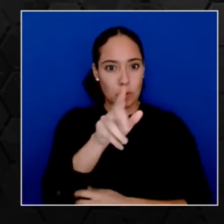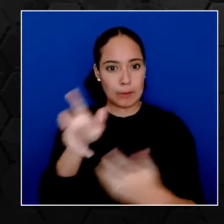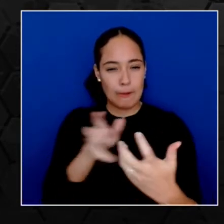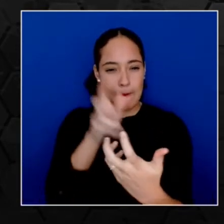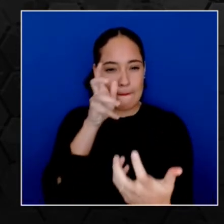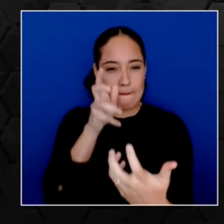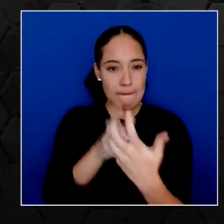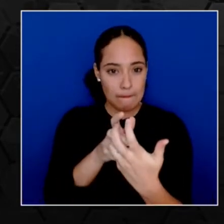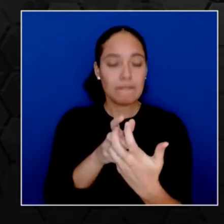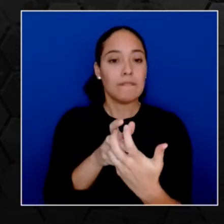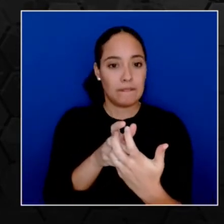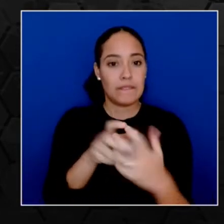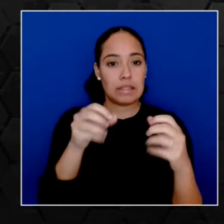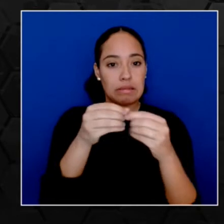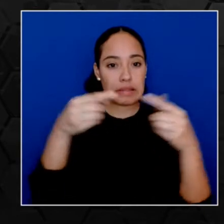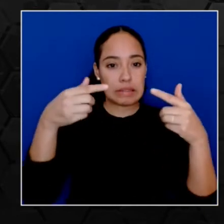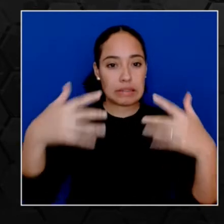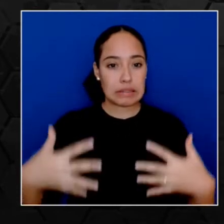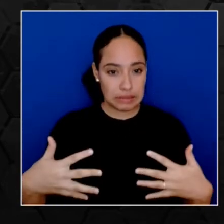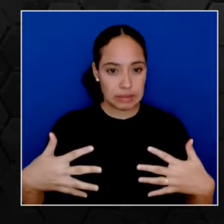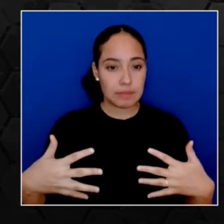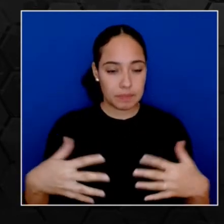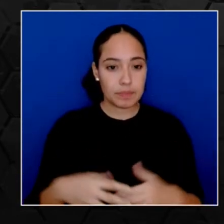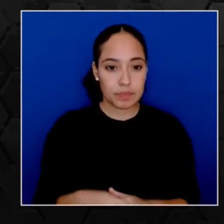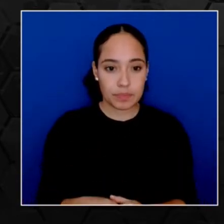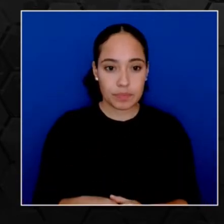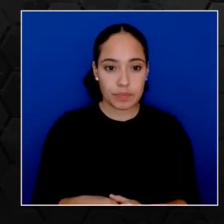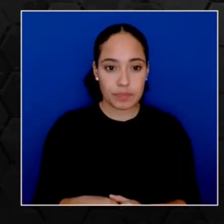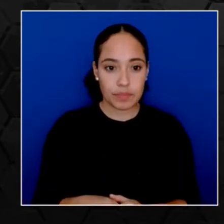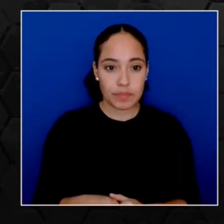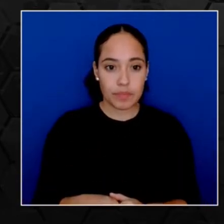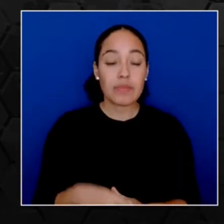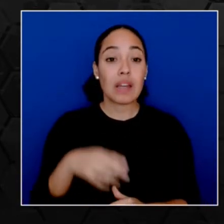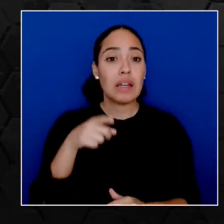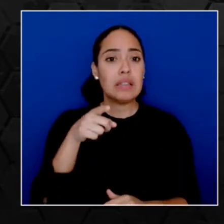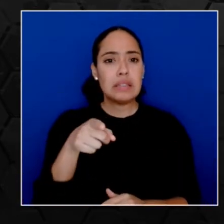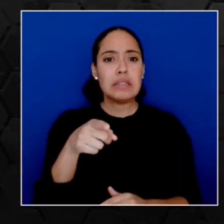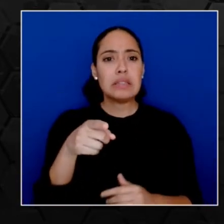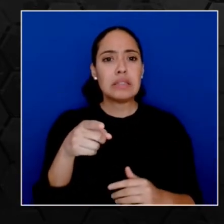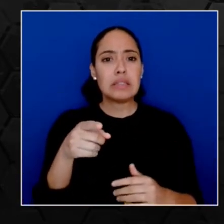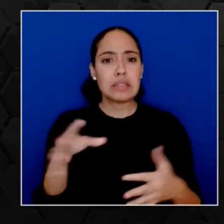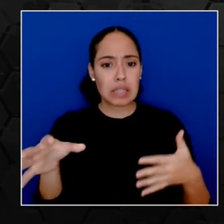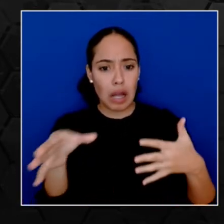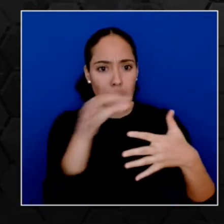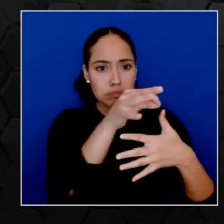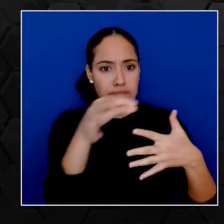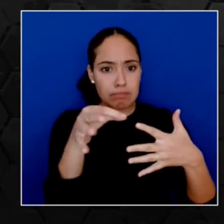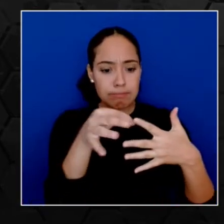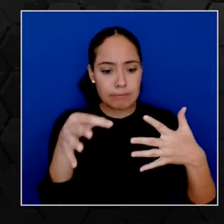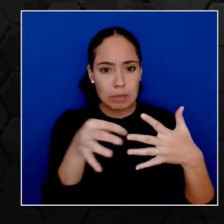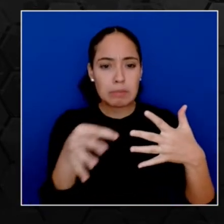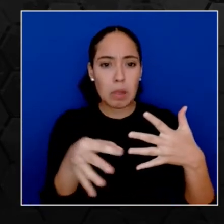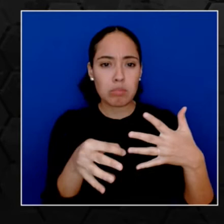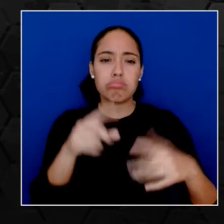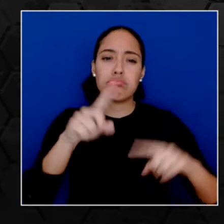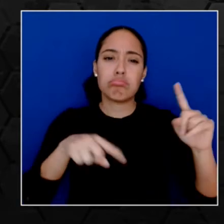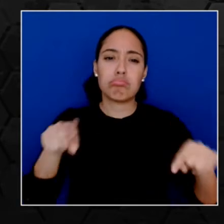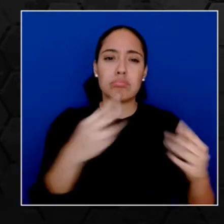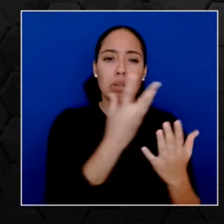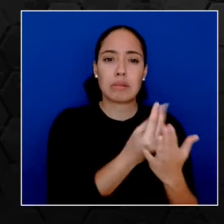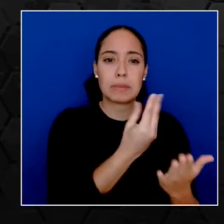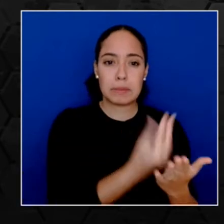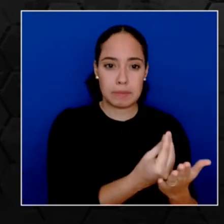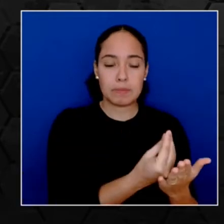kind of like used in all the different applications, which is called as collaborative filtering. So like for this collaborative